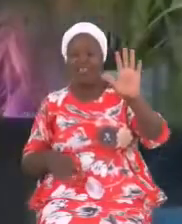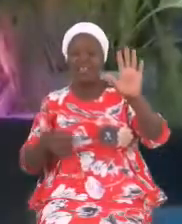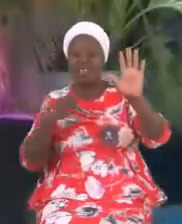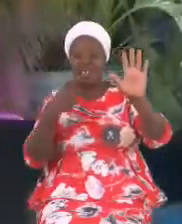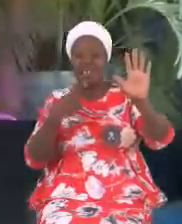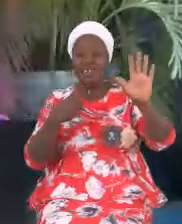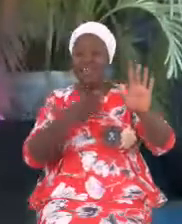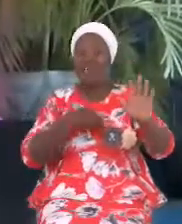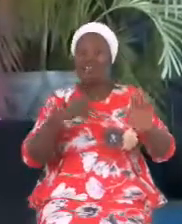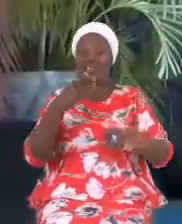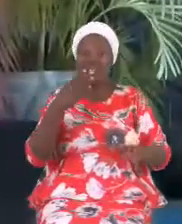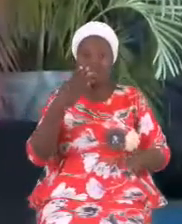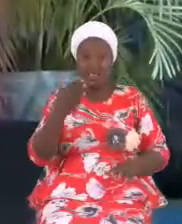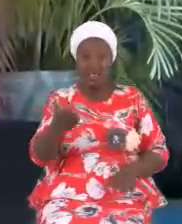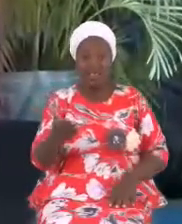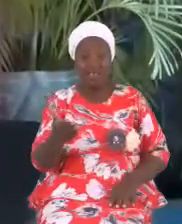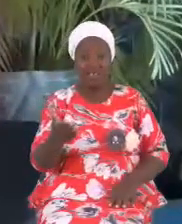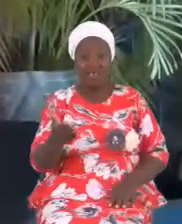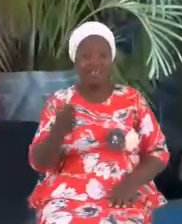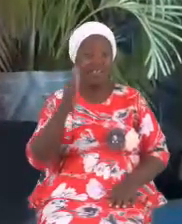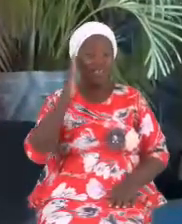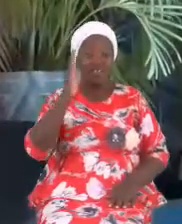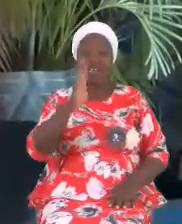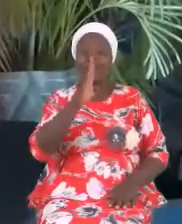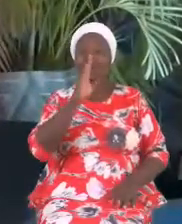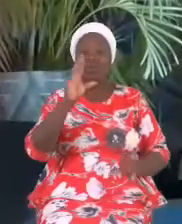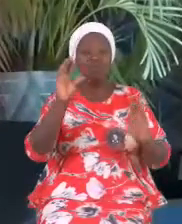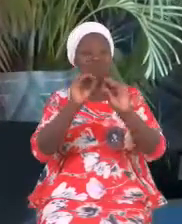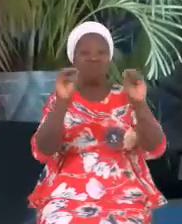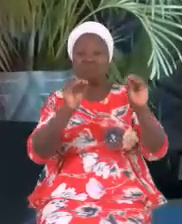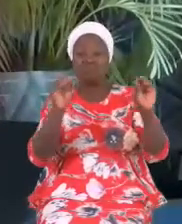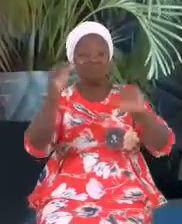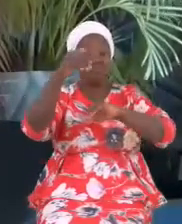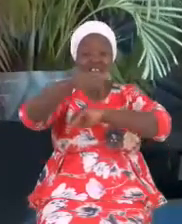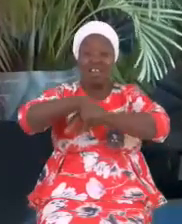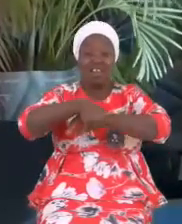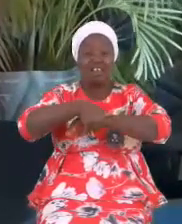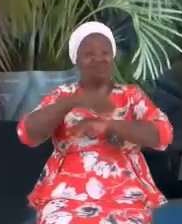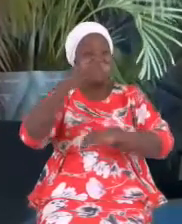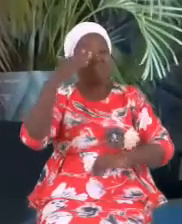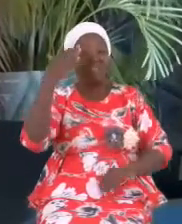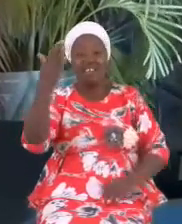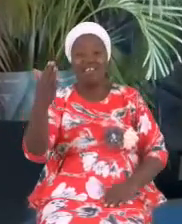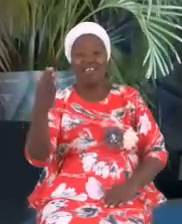there shall be no night there. Can you imagine